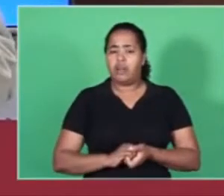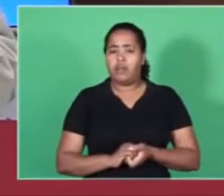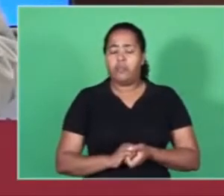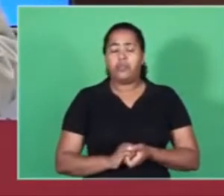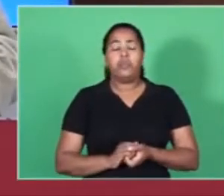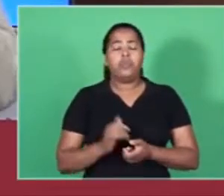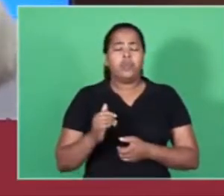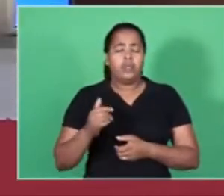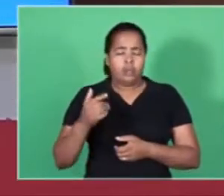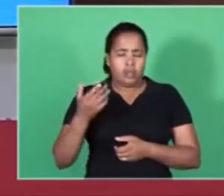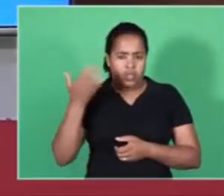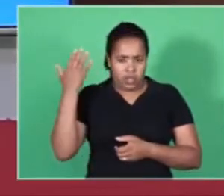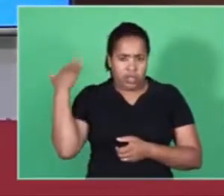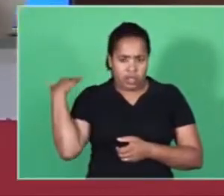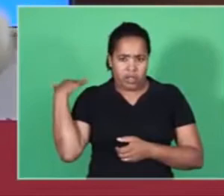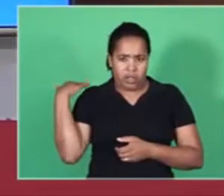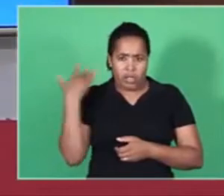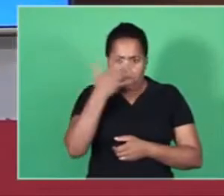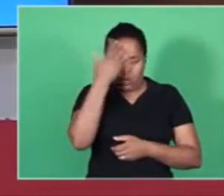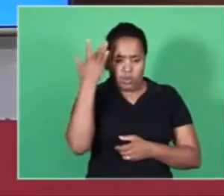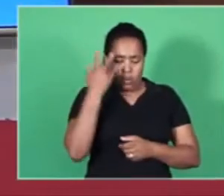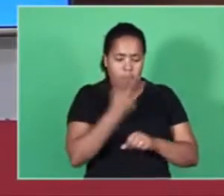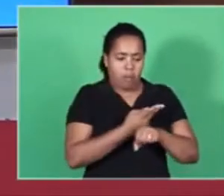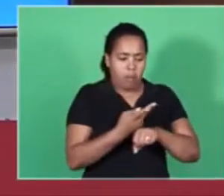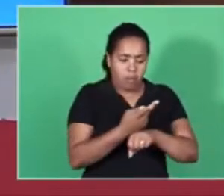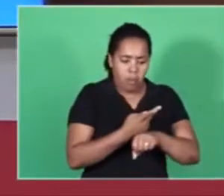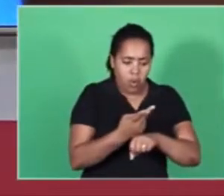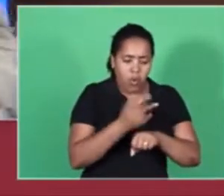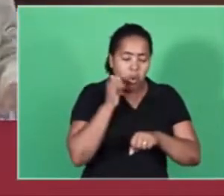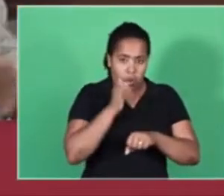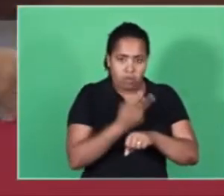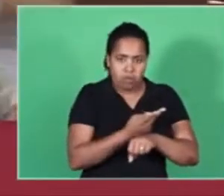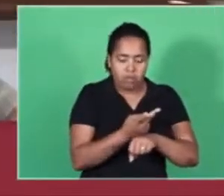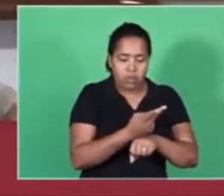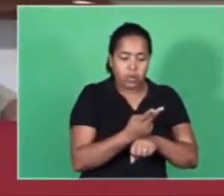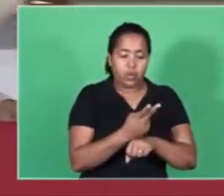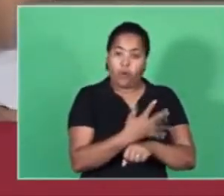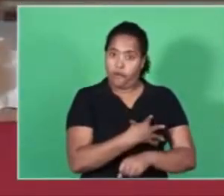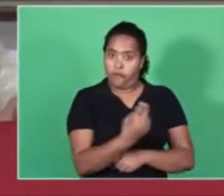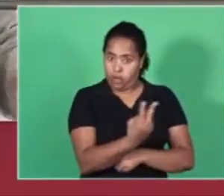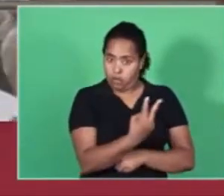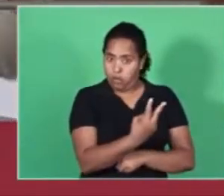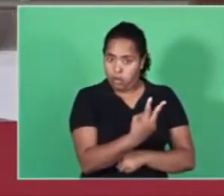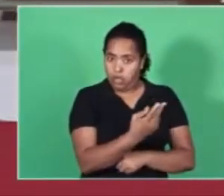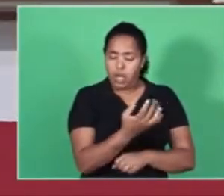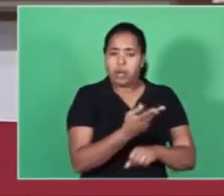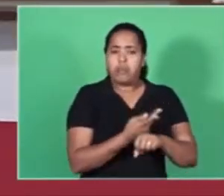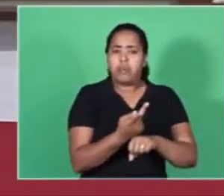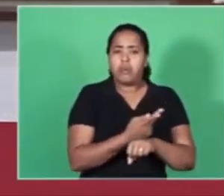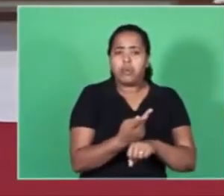ago, a lady came to the Manaim. She had lost her two children.